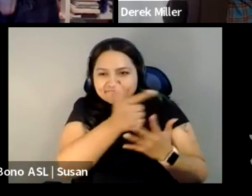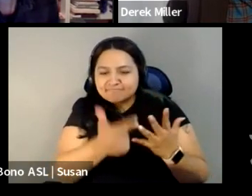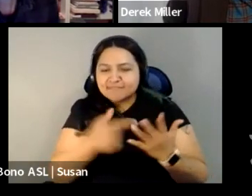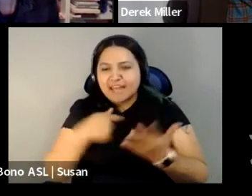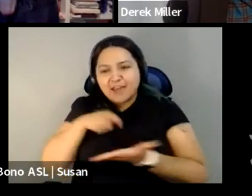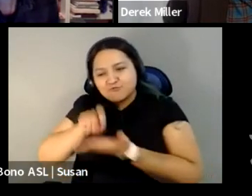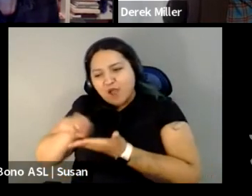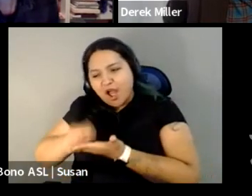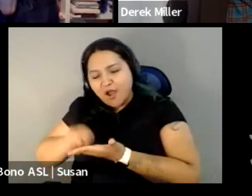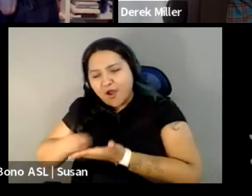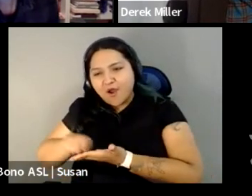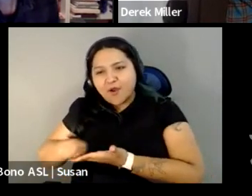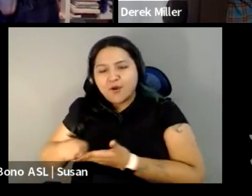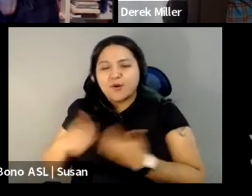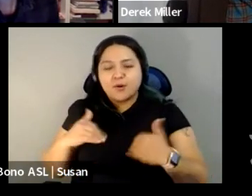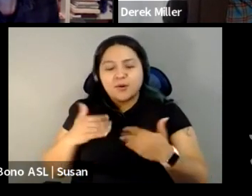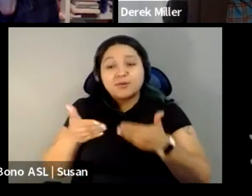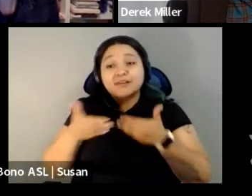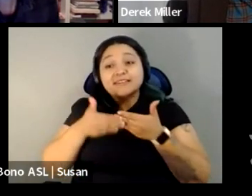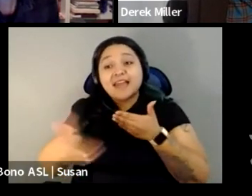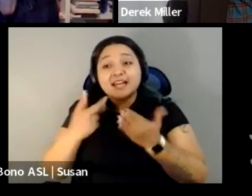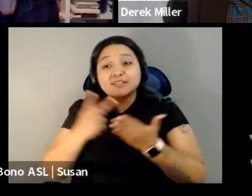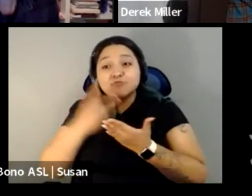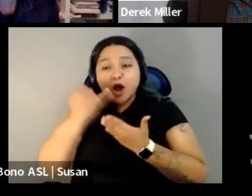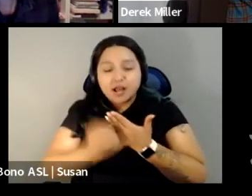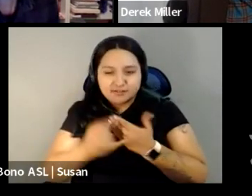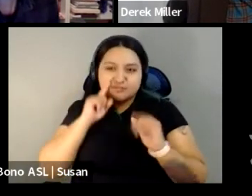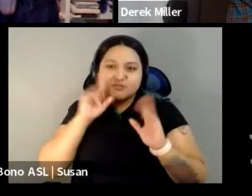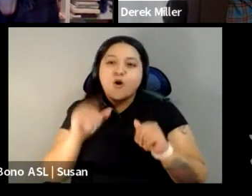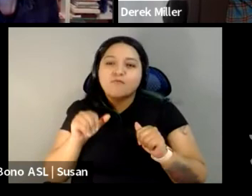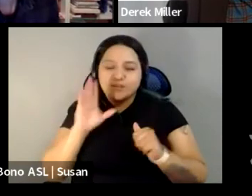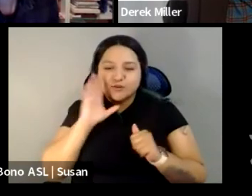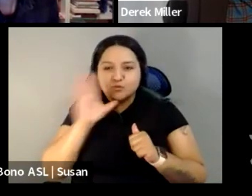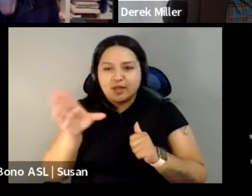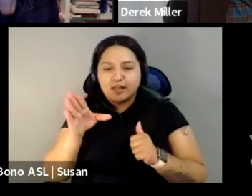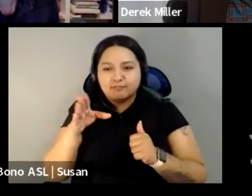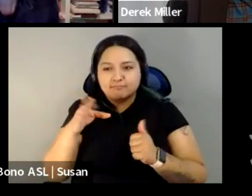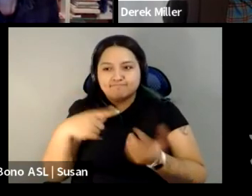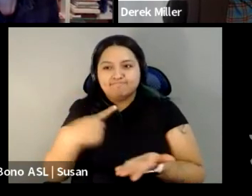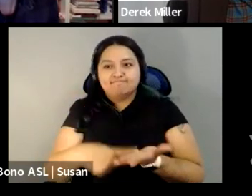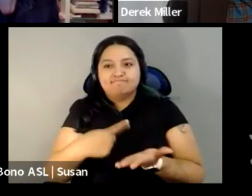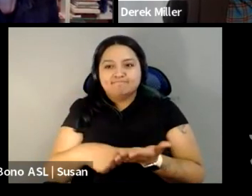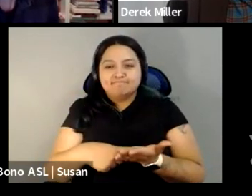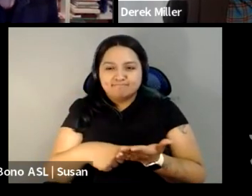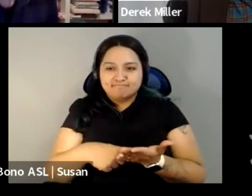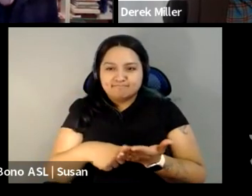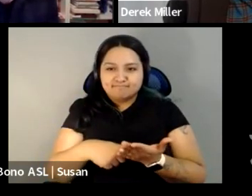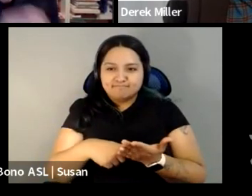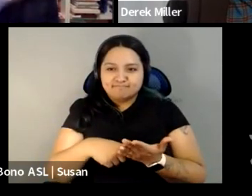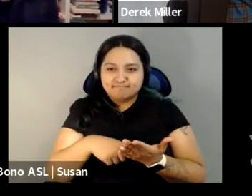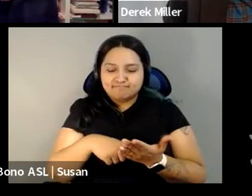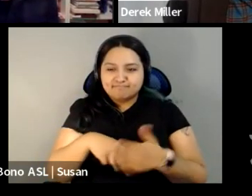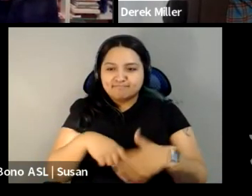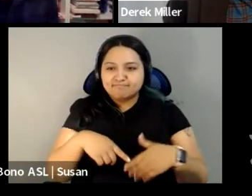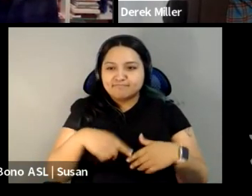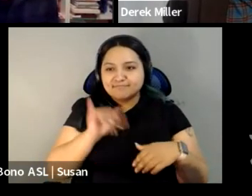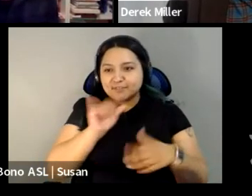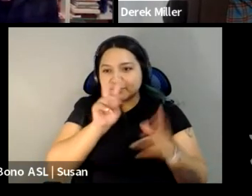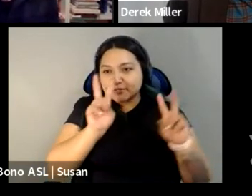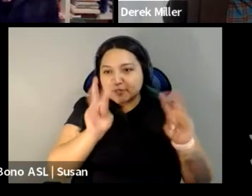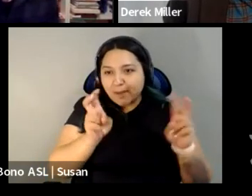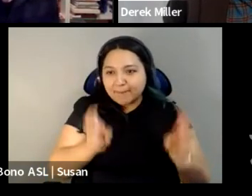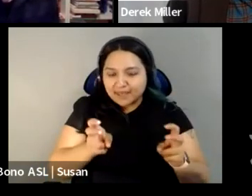out will hopefully deal with a lot of the issues. Cara, I'm working on big projects on the federal theatre